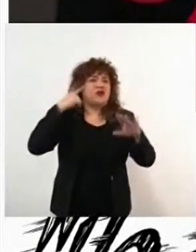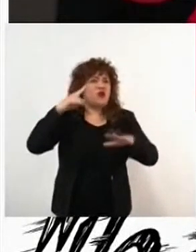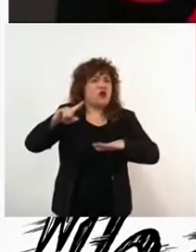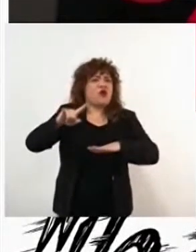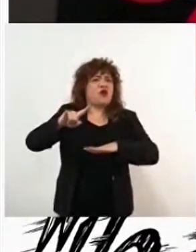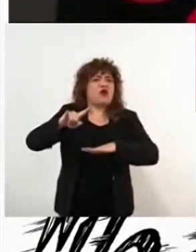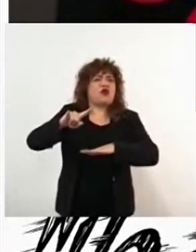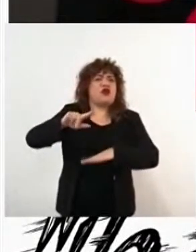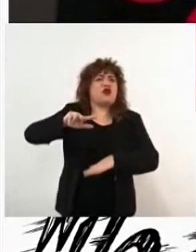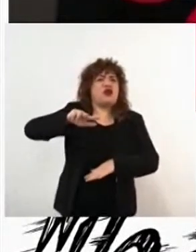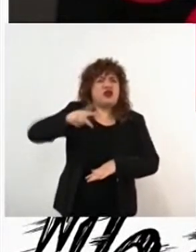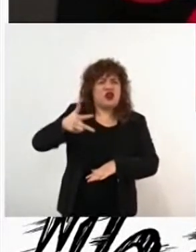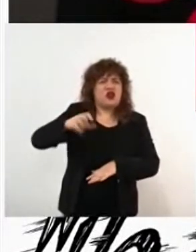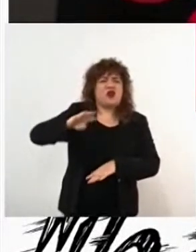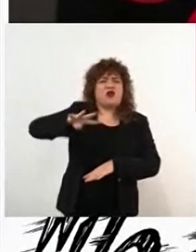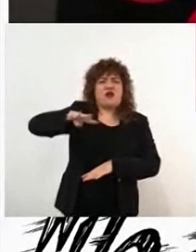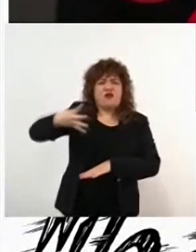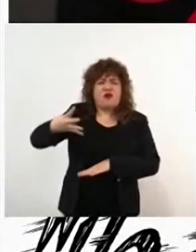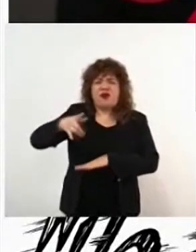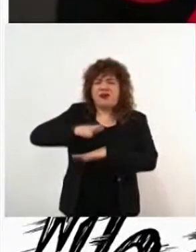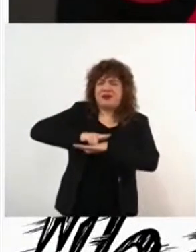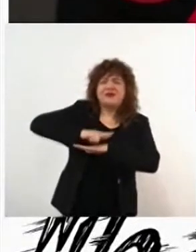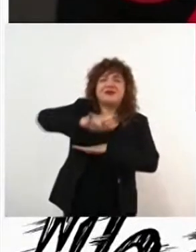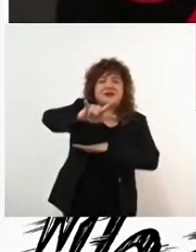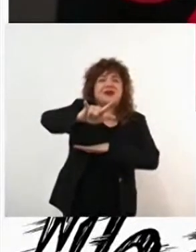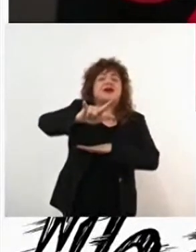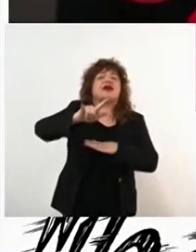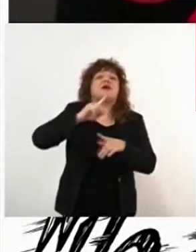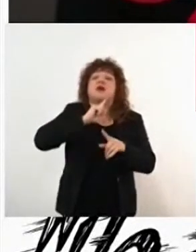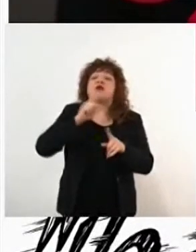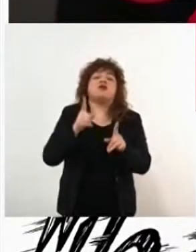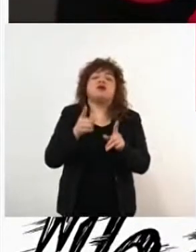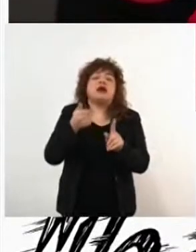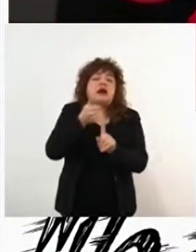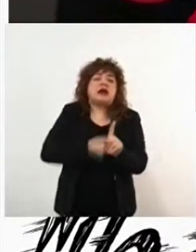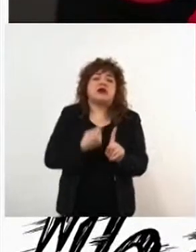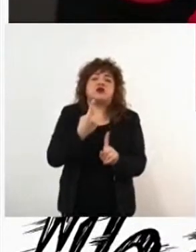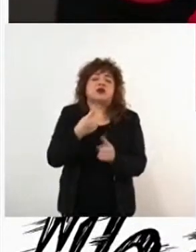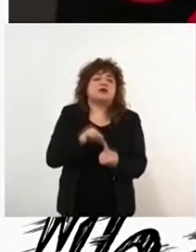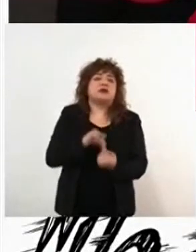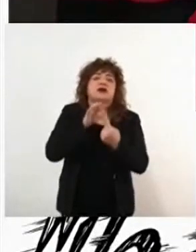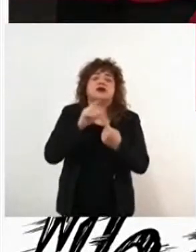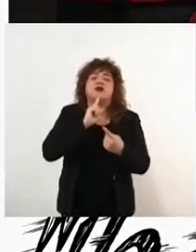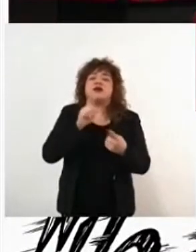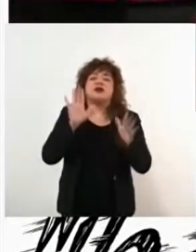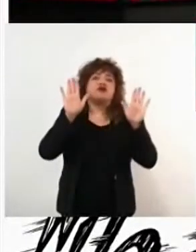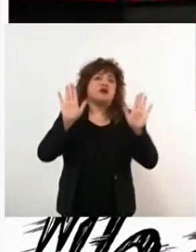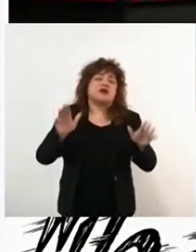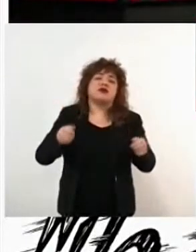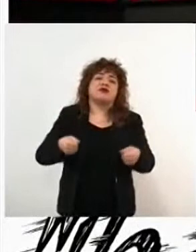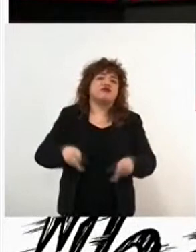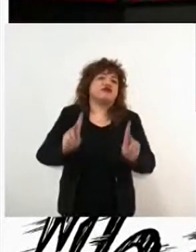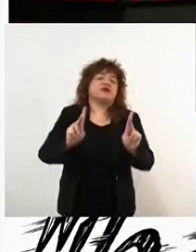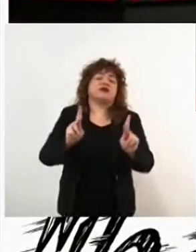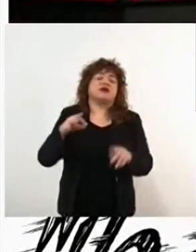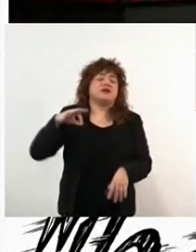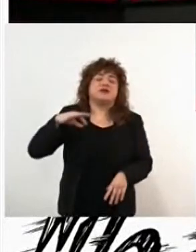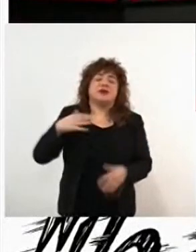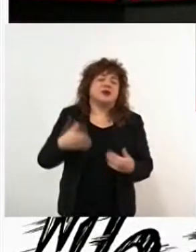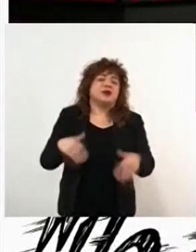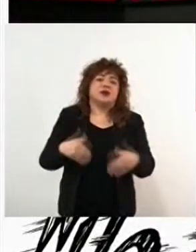it's always incredible to be watching, and a great privilege. Now, Sir Richard,